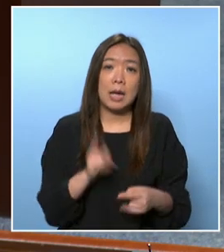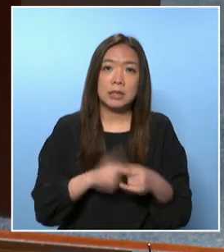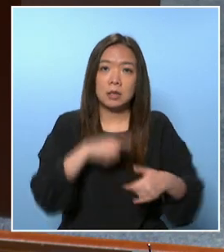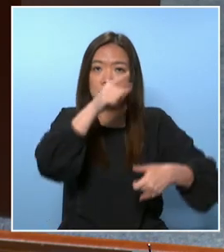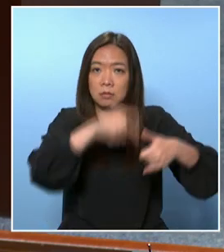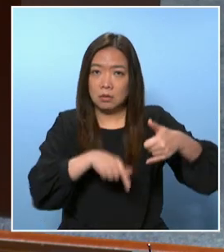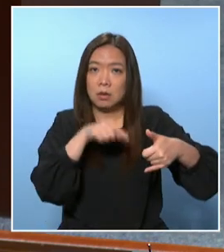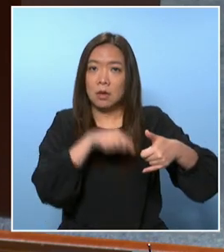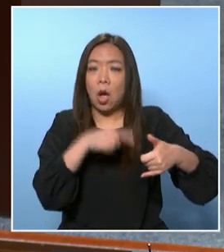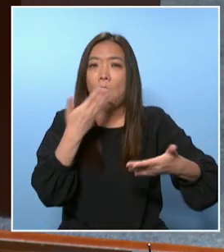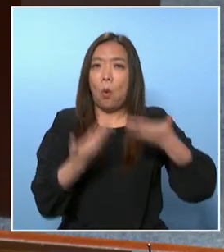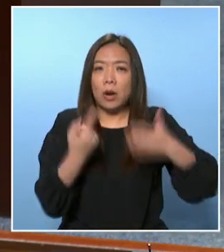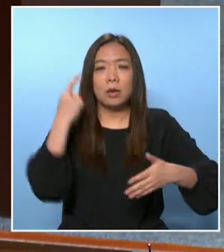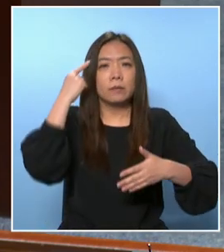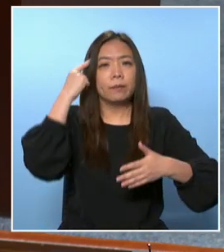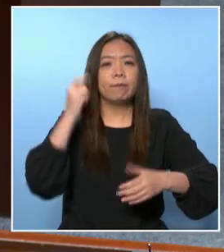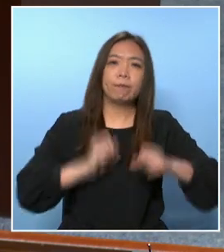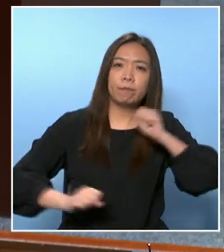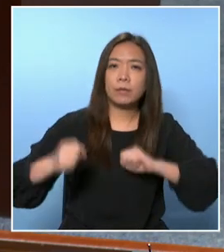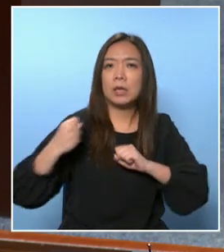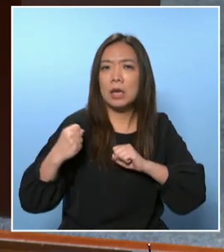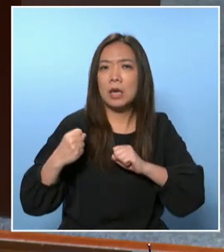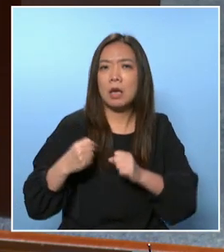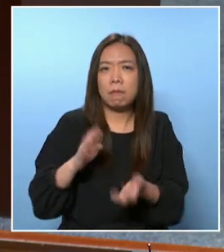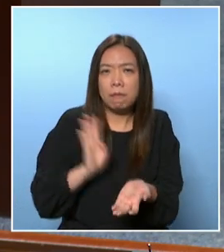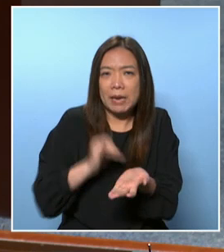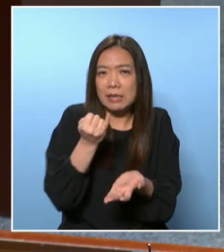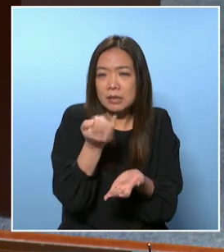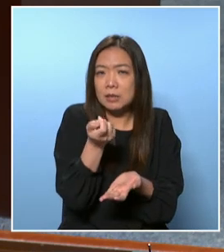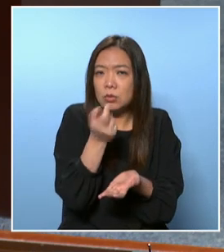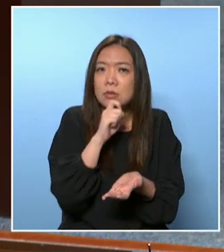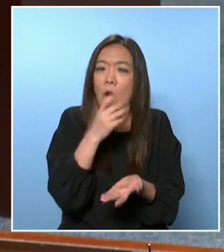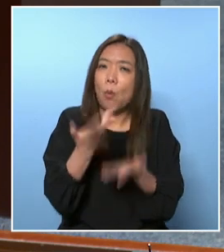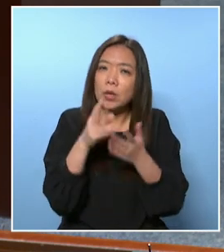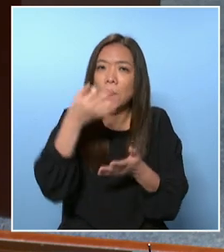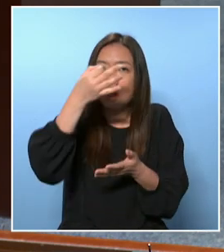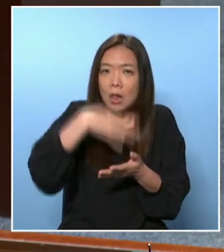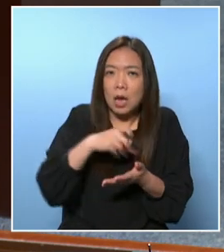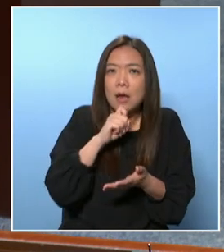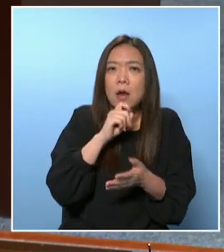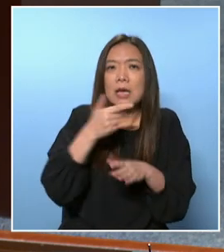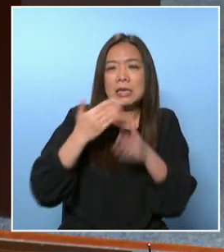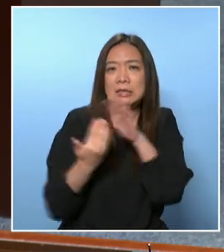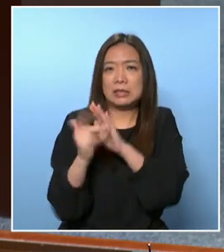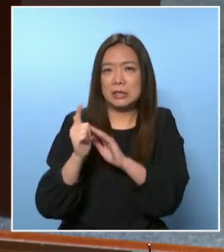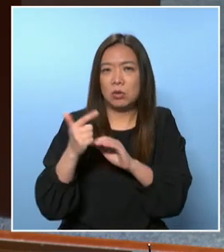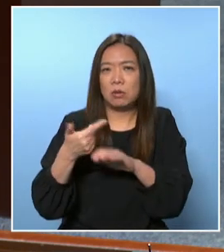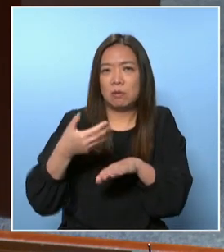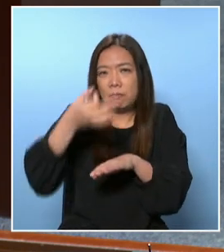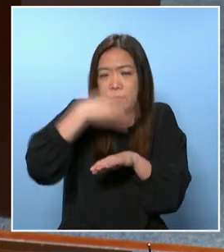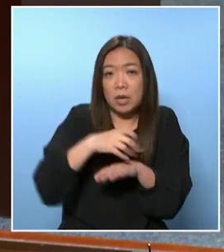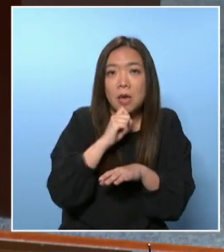challenge. For a person, even if there are some problem with mental capacity, if someone is on